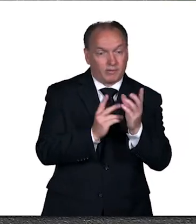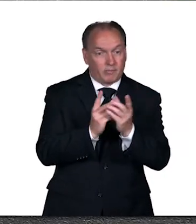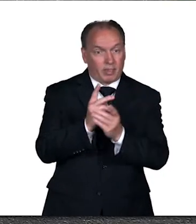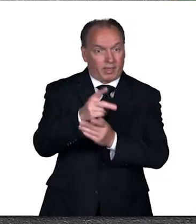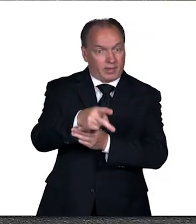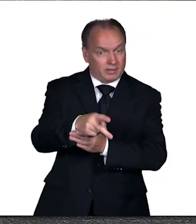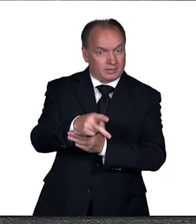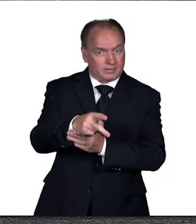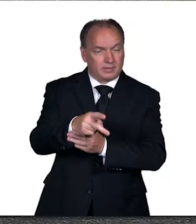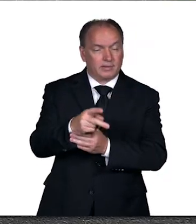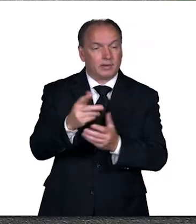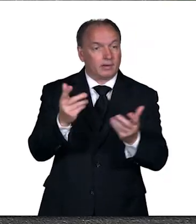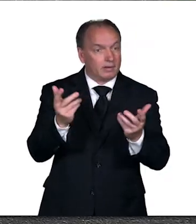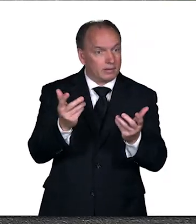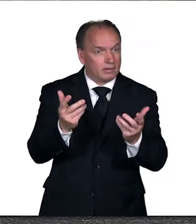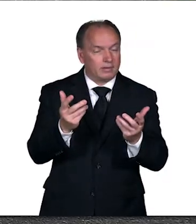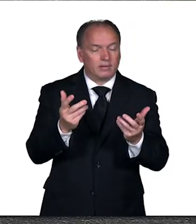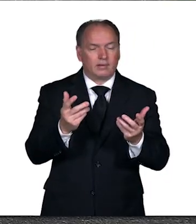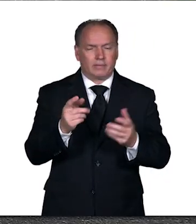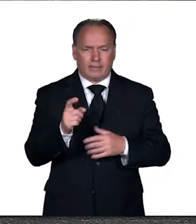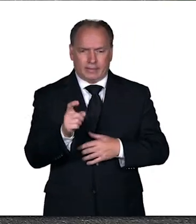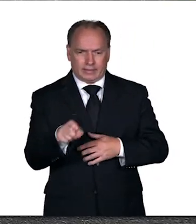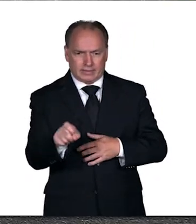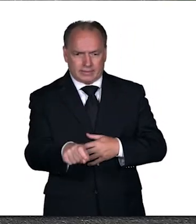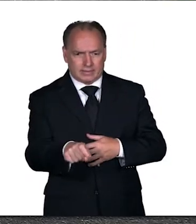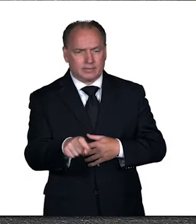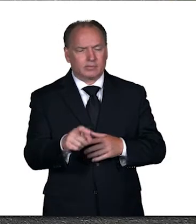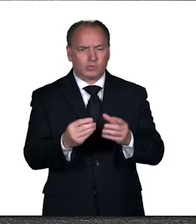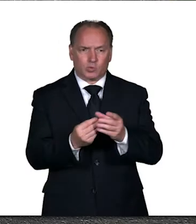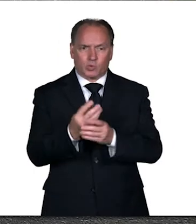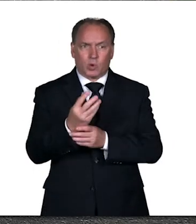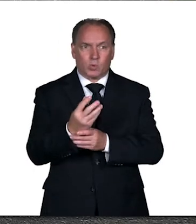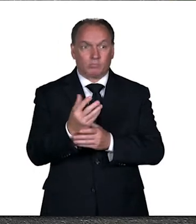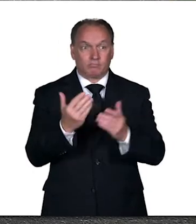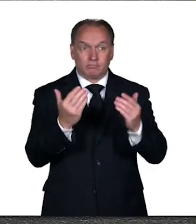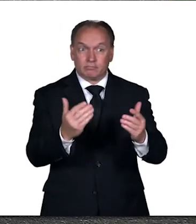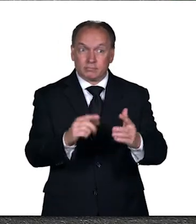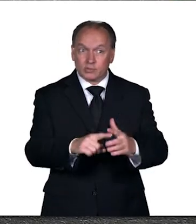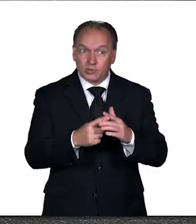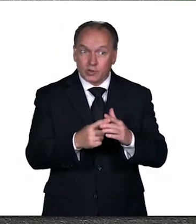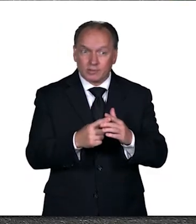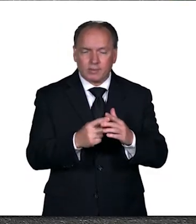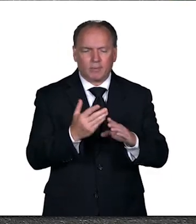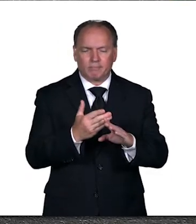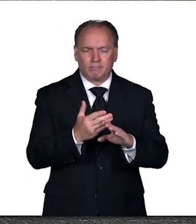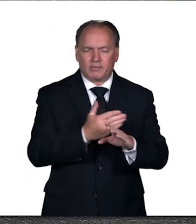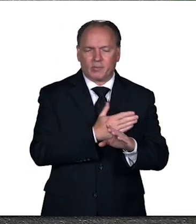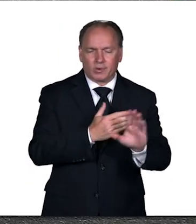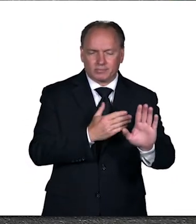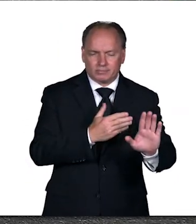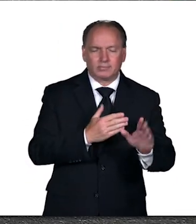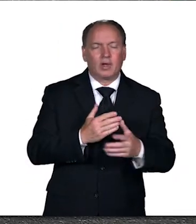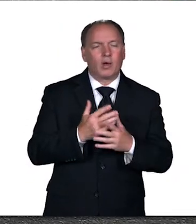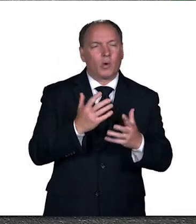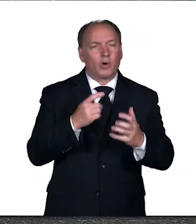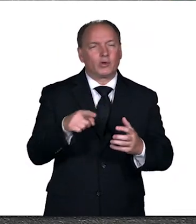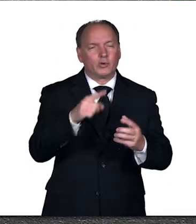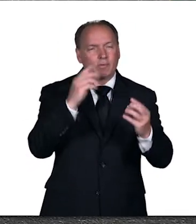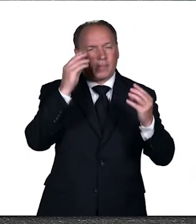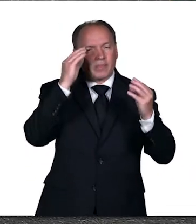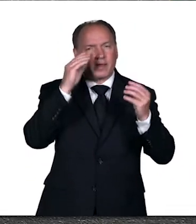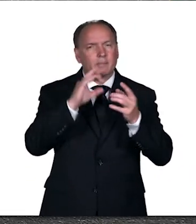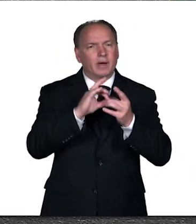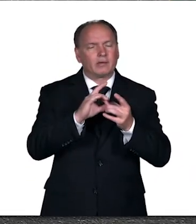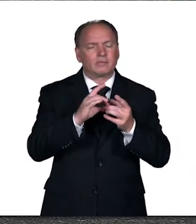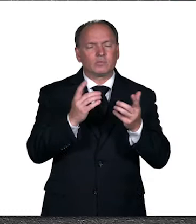and what plants need to grow. Let's get started. Before we get started, I want you to